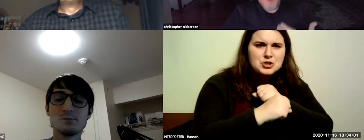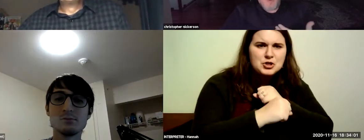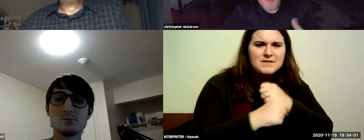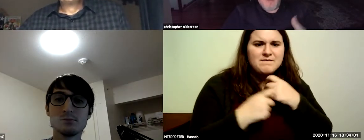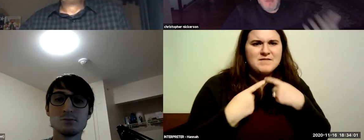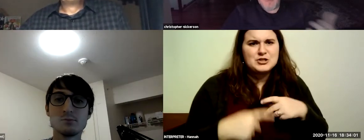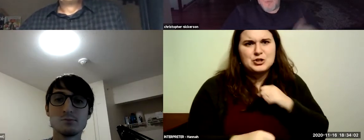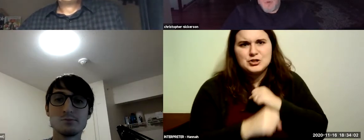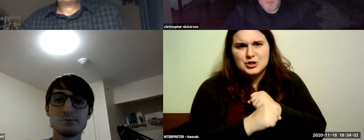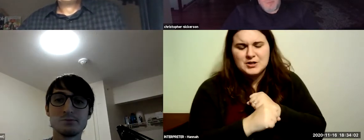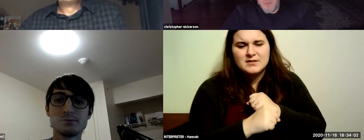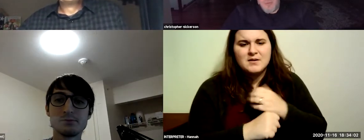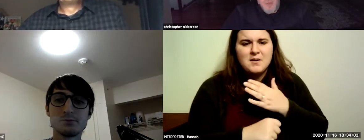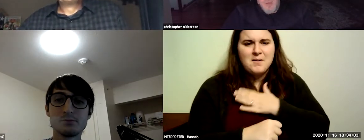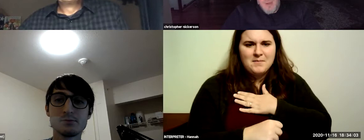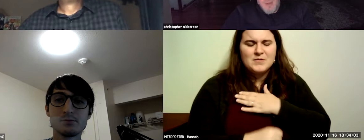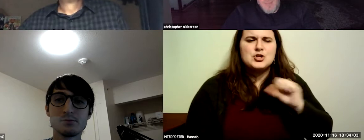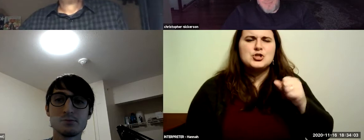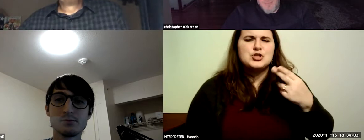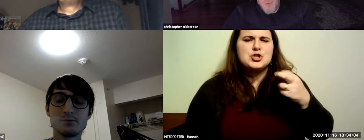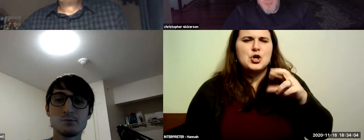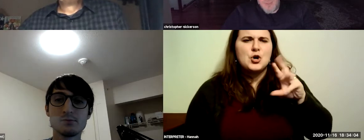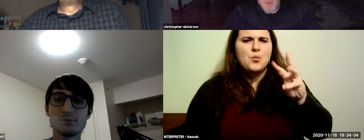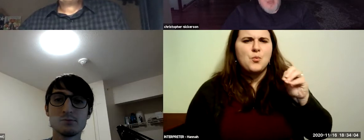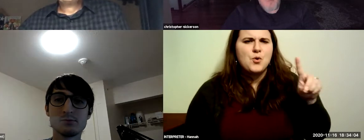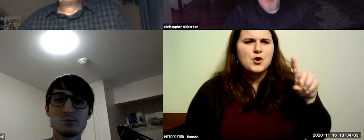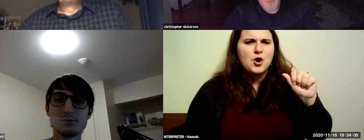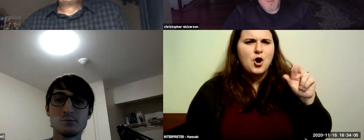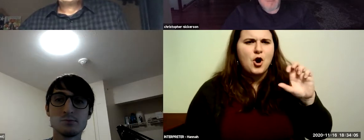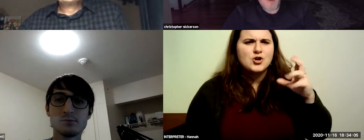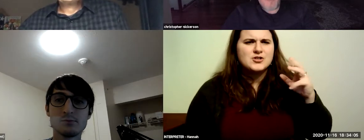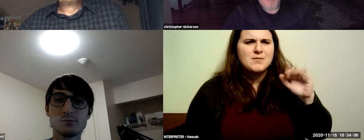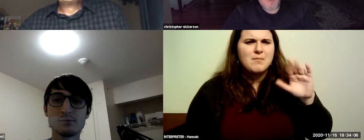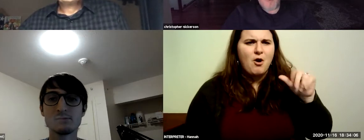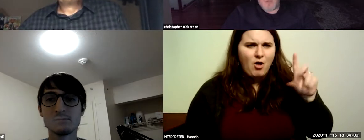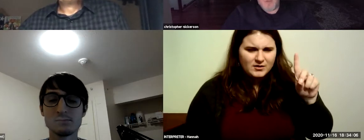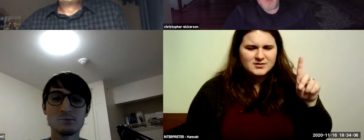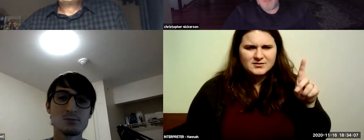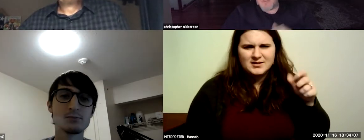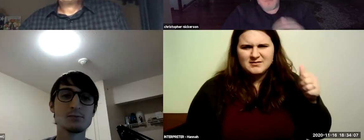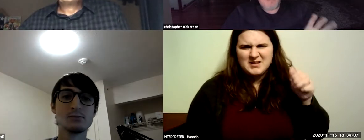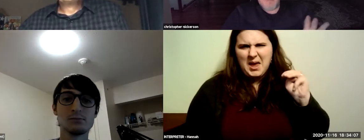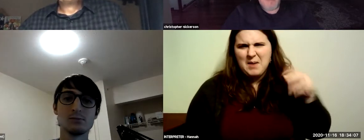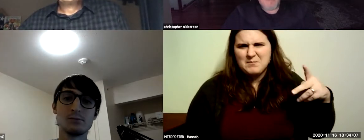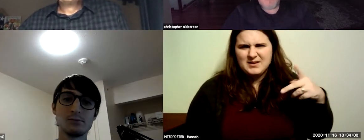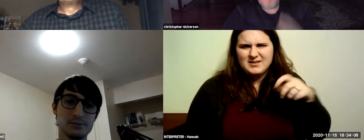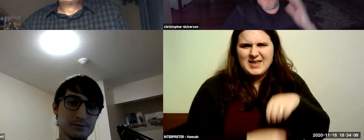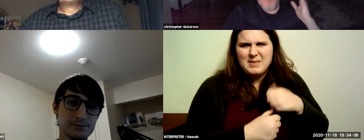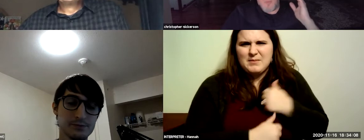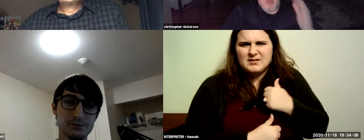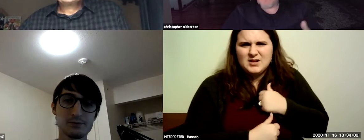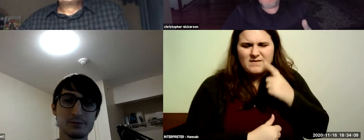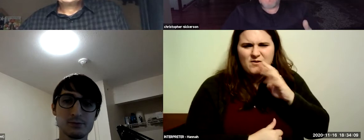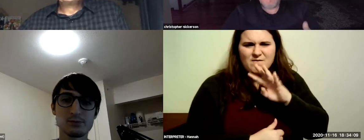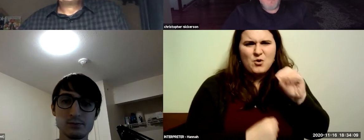my mentor at the time, Sherwood Archibald, was, you know, an MP in the military for almost 40 years. He's just